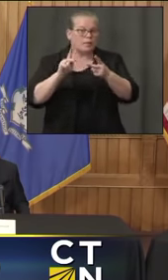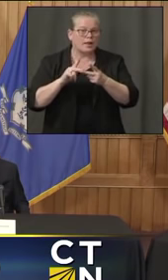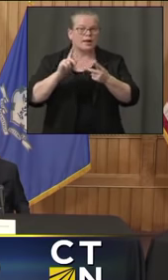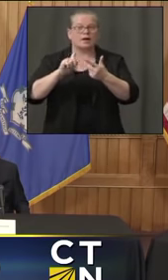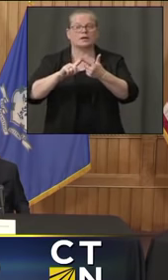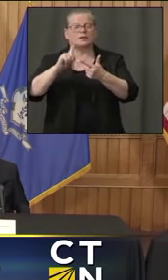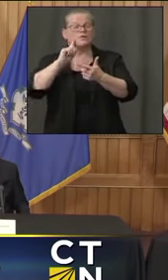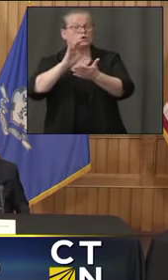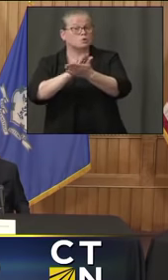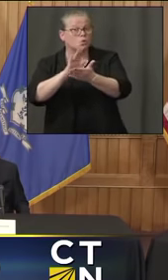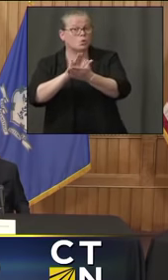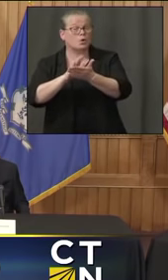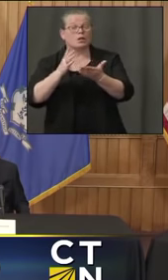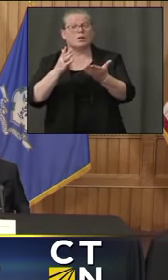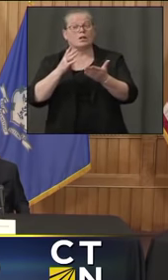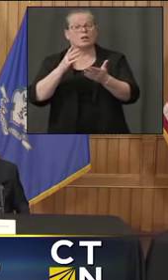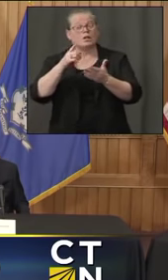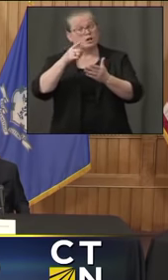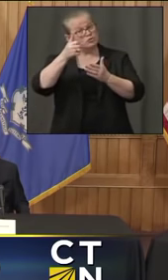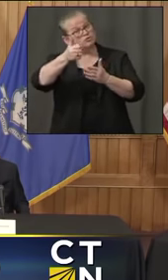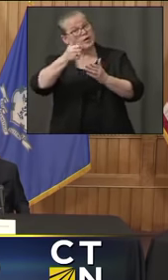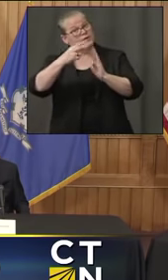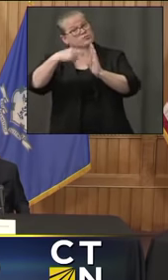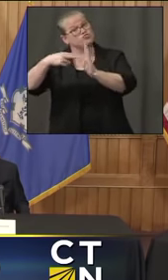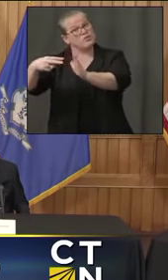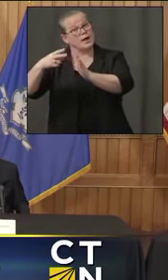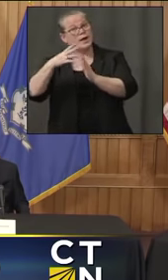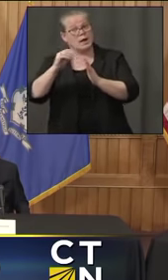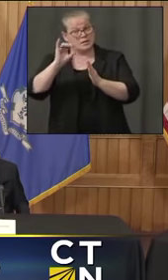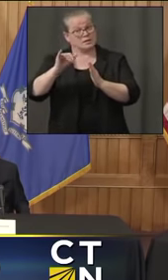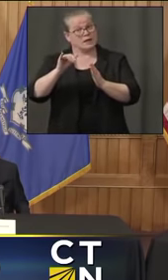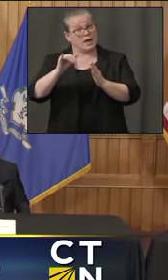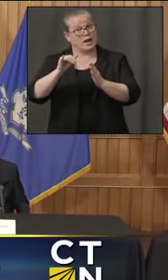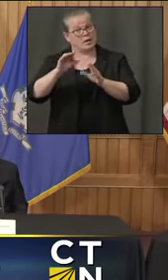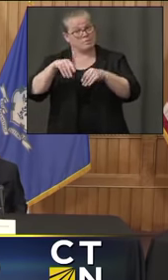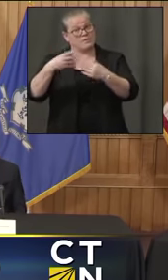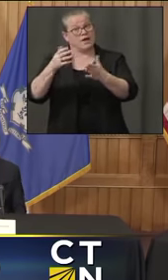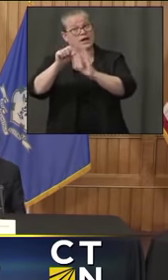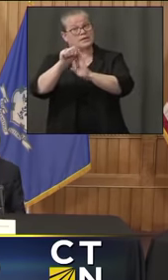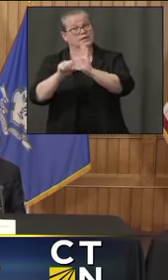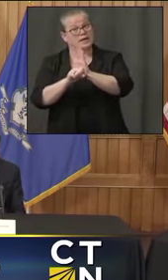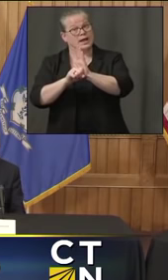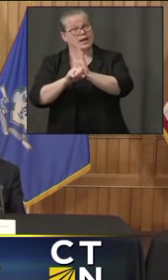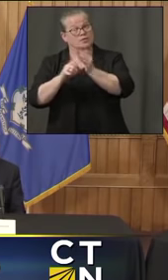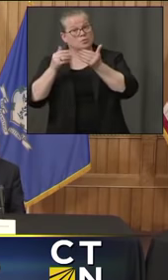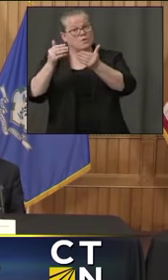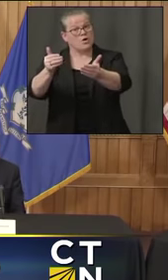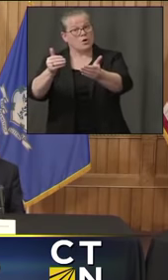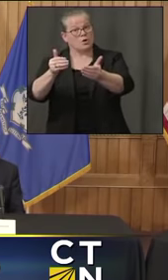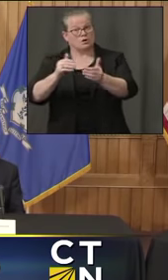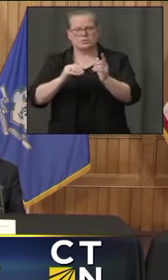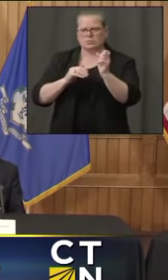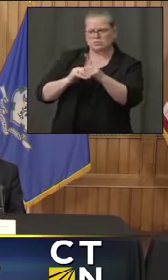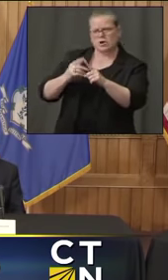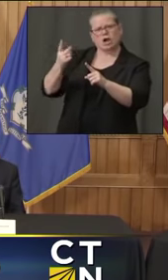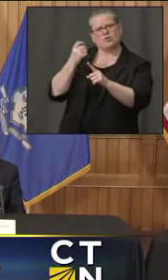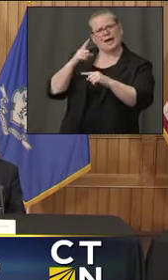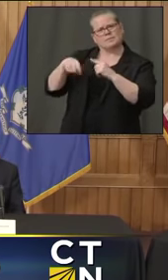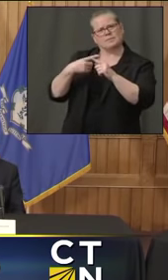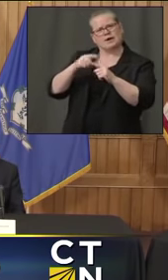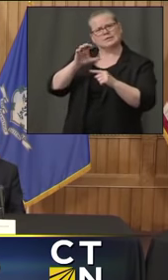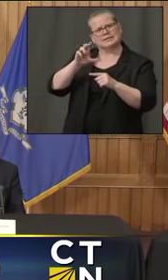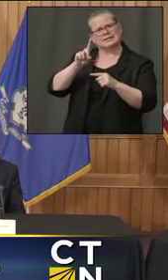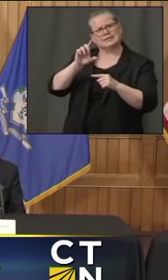and do they provide the state with the guidance it needs to move forward? Was that about the CDC guidelines? Is that what you were asking? Yes.